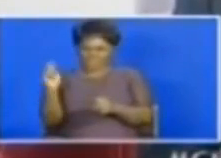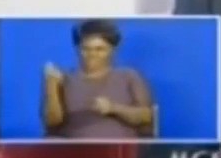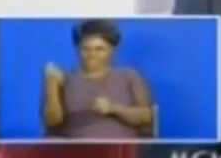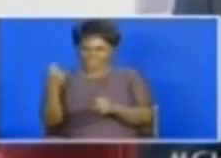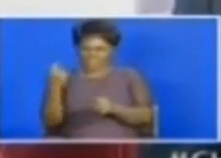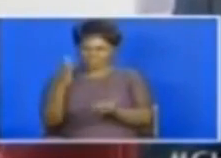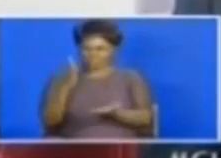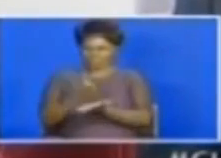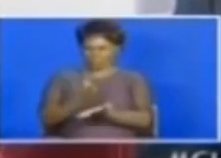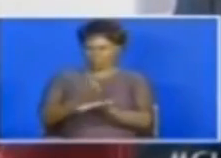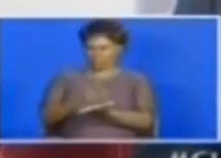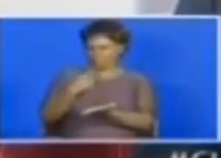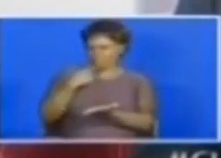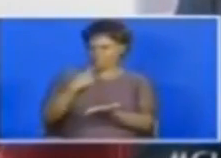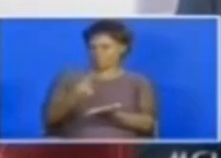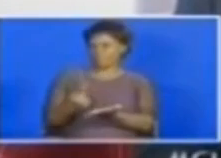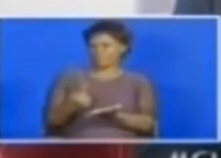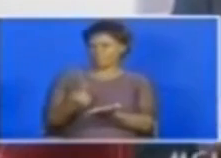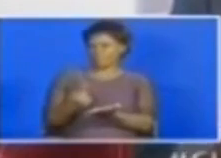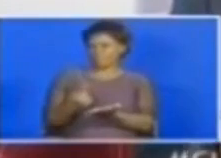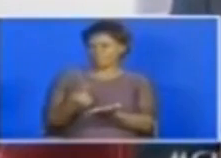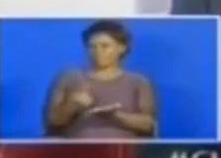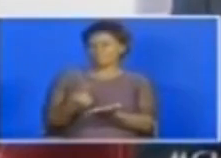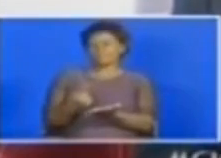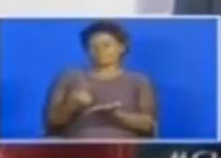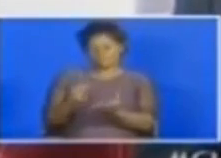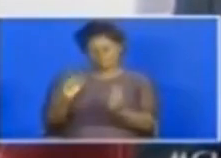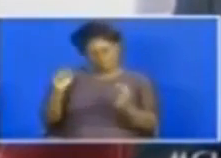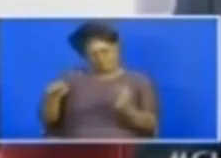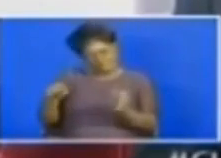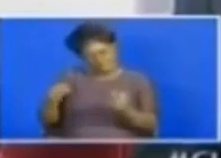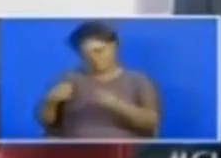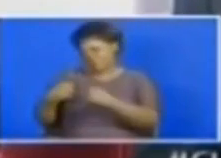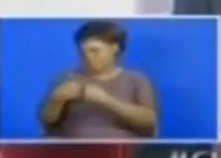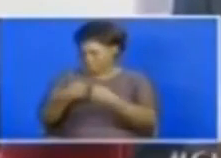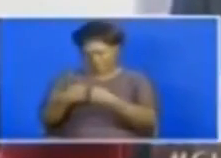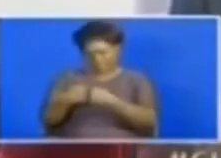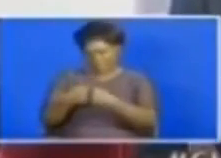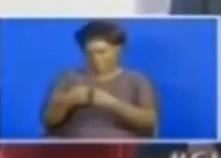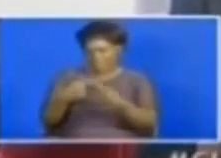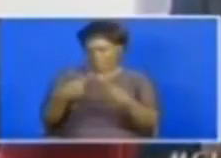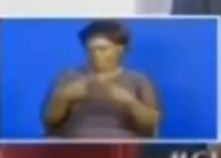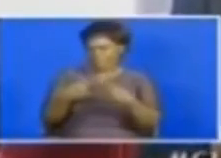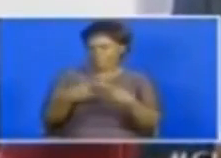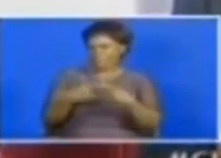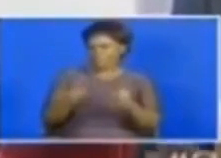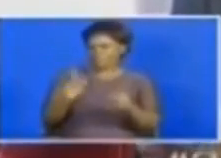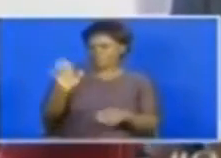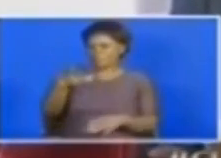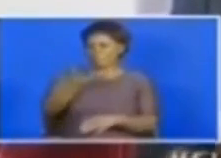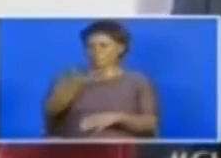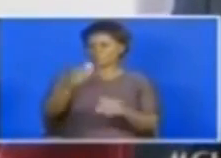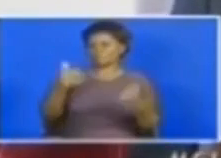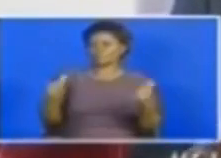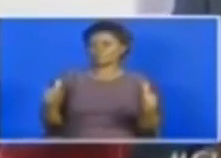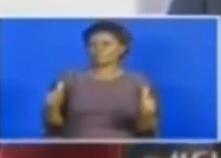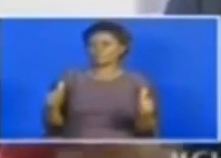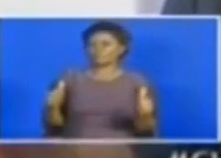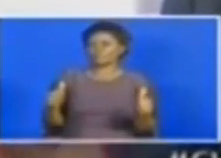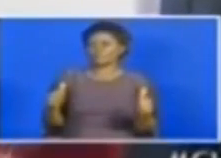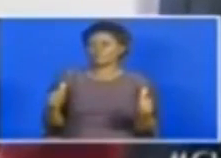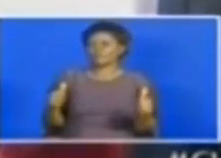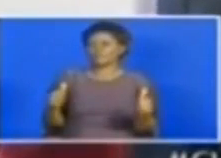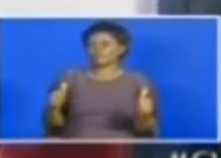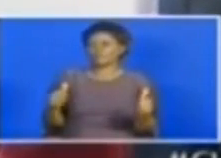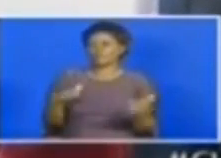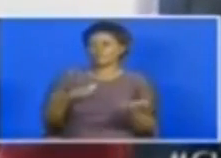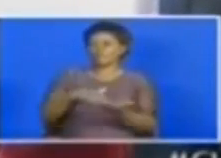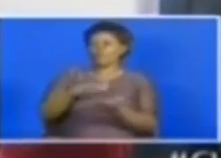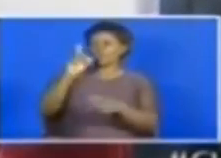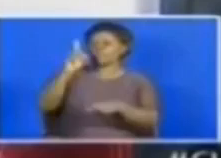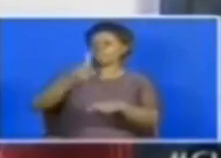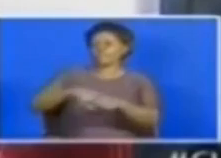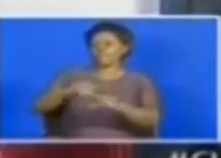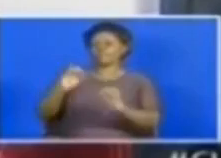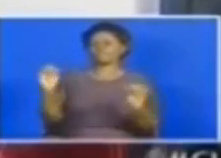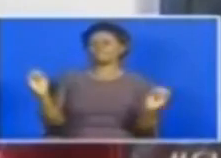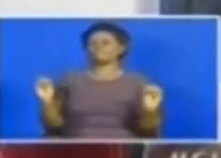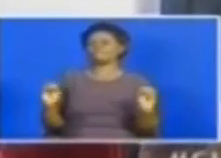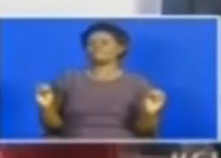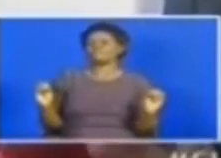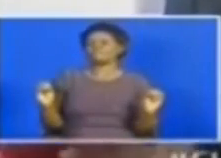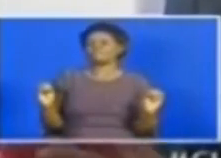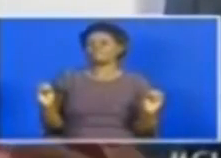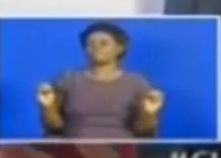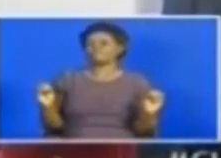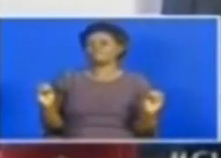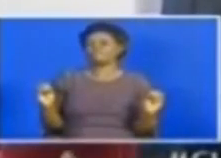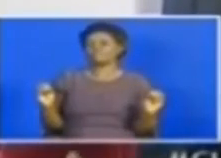frank, they will be able to say, despite the challenges, mm-hmm. we have never gone to Parliament and said, Parliament, please extend this time for this period.